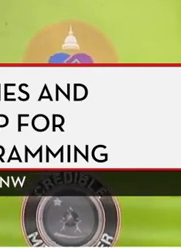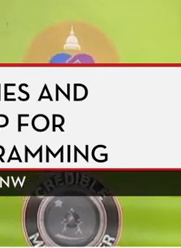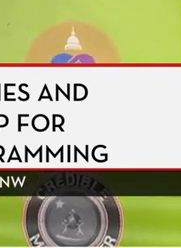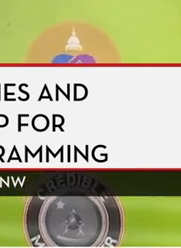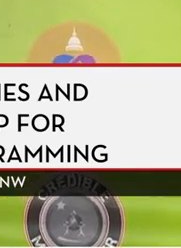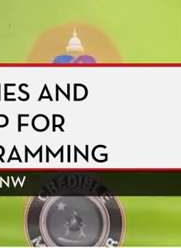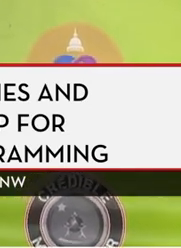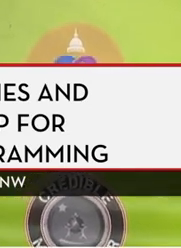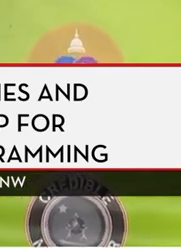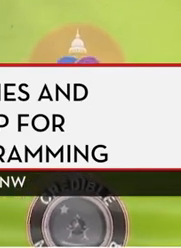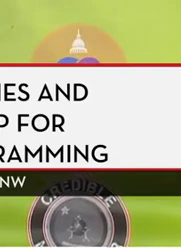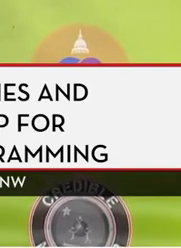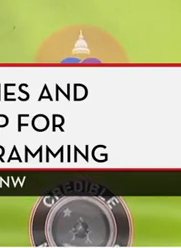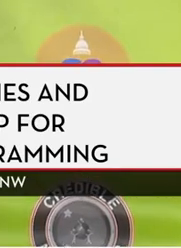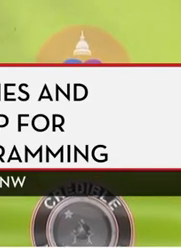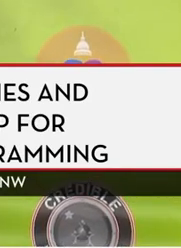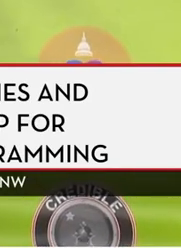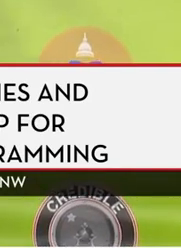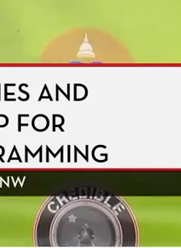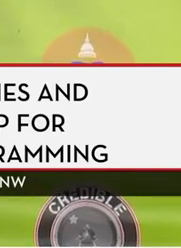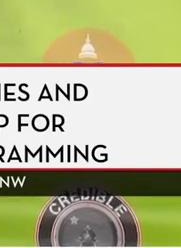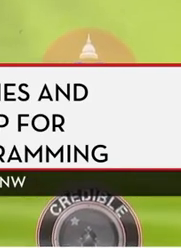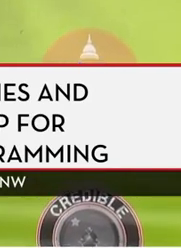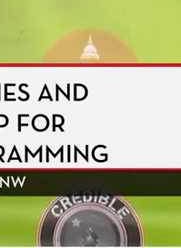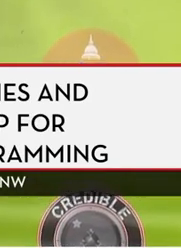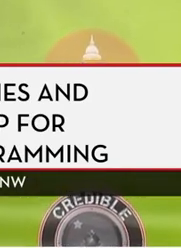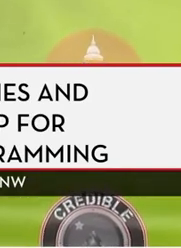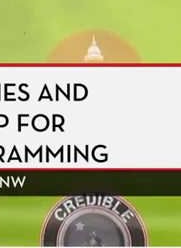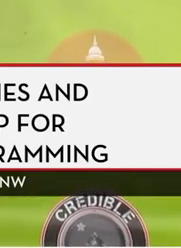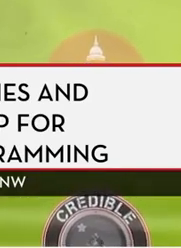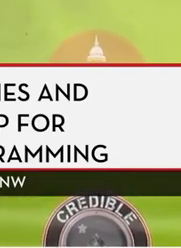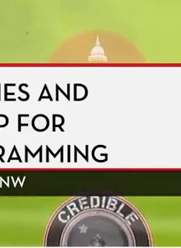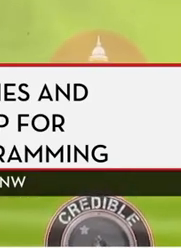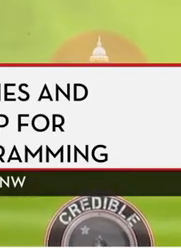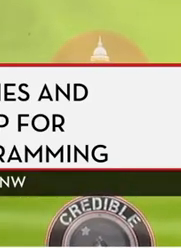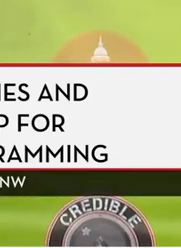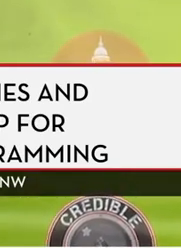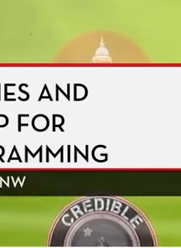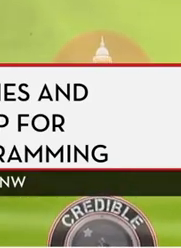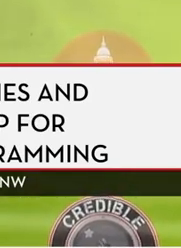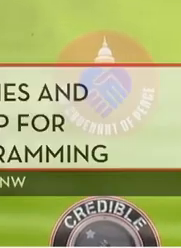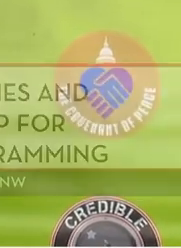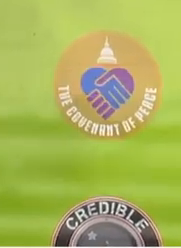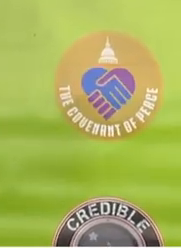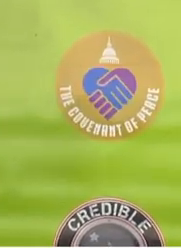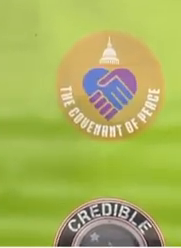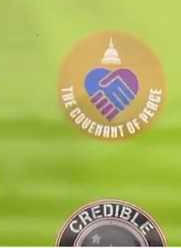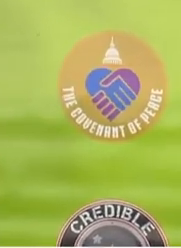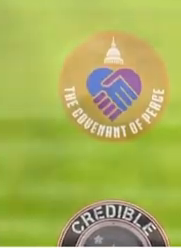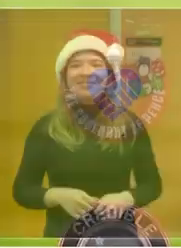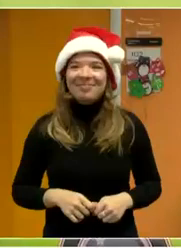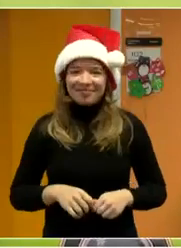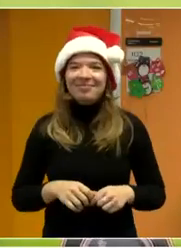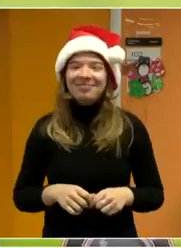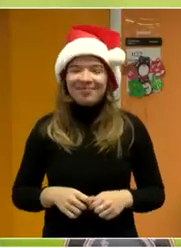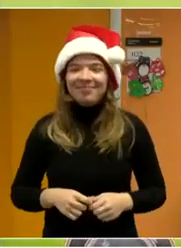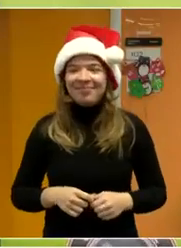June. I signed up for the SYEP program. Oh, thank you.